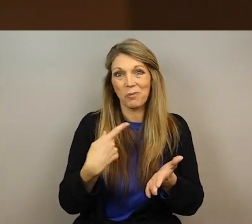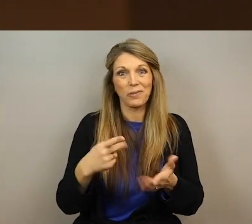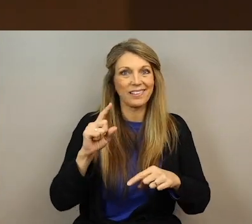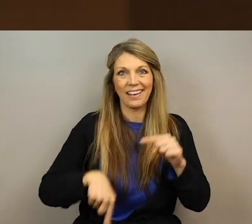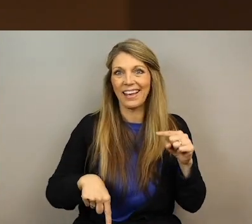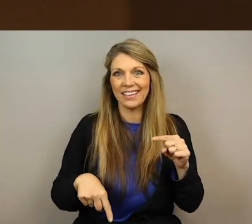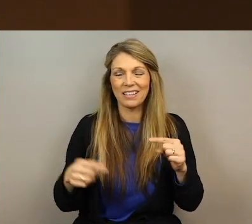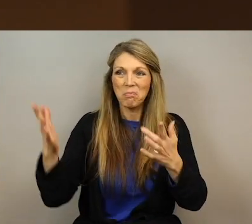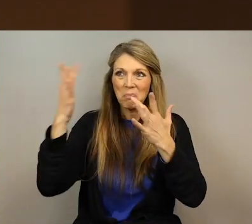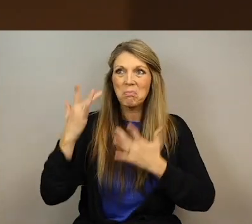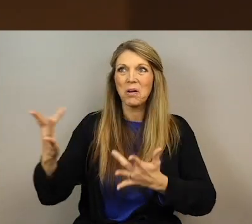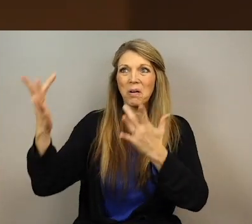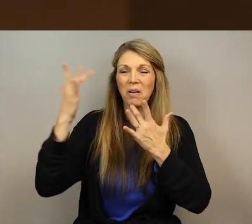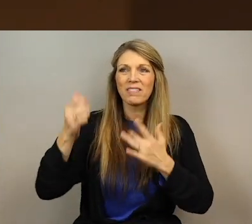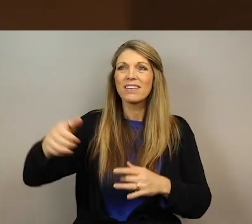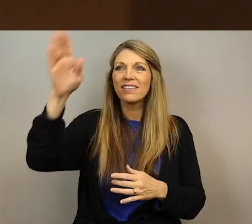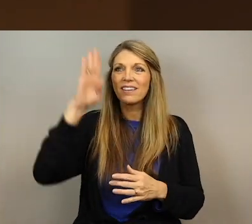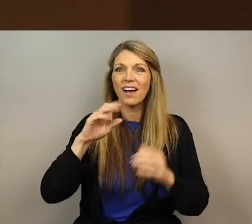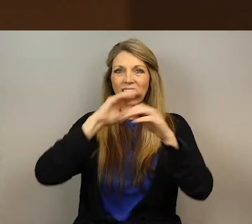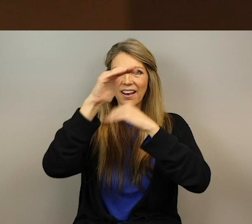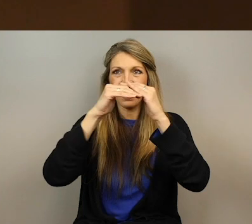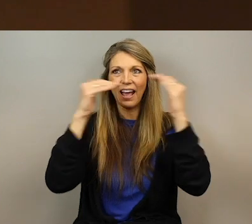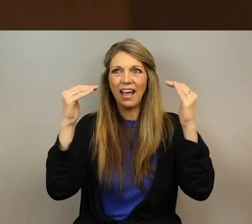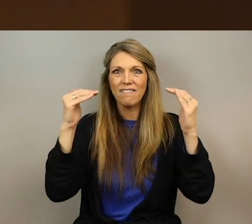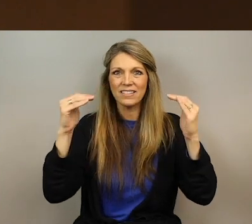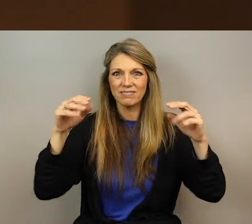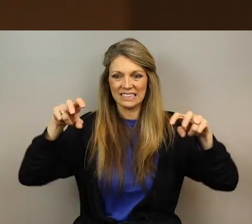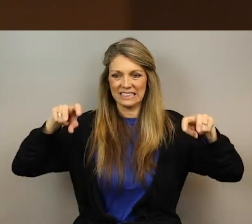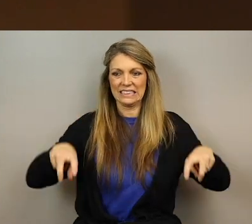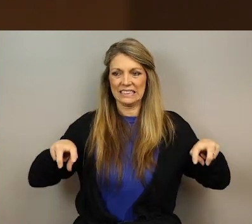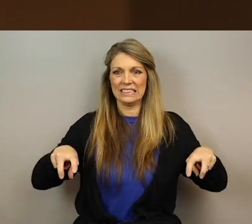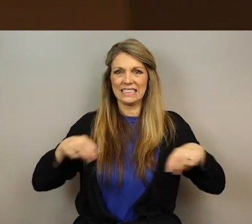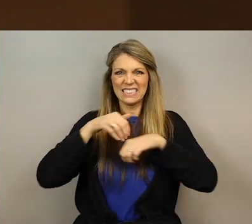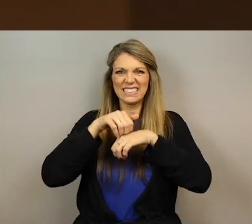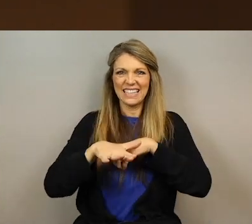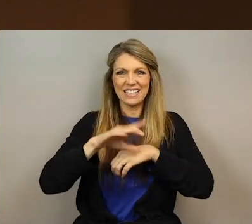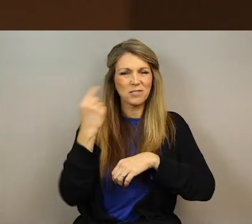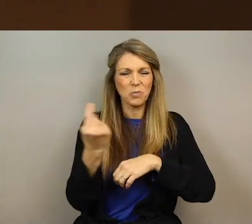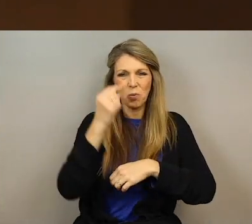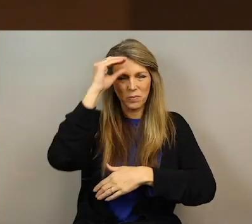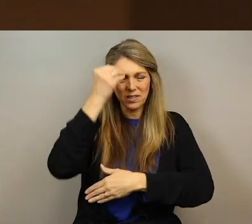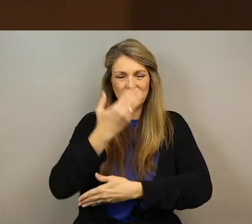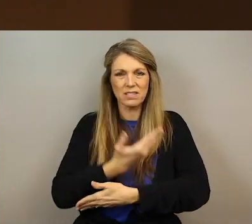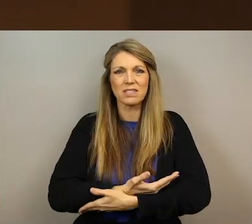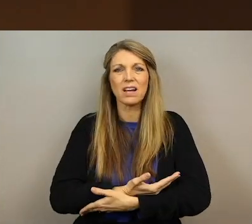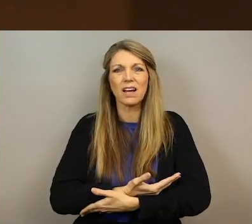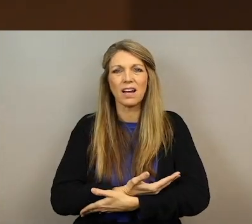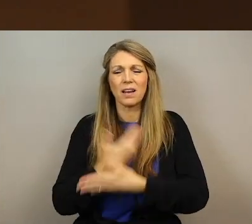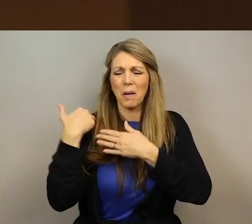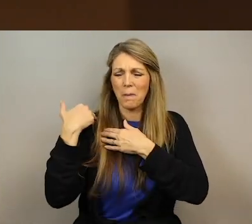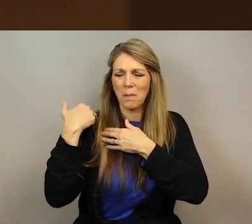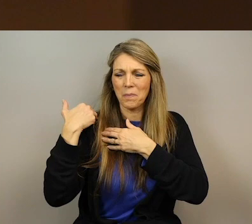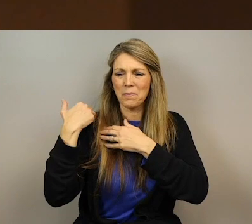showed mercy on us, that the God of heaven, sitting on the judge's seat, would send his one and only son, who would take on